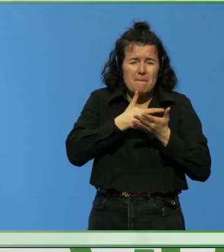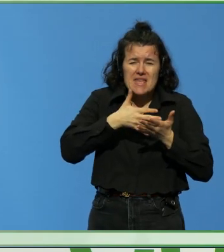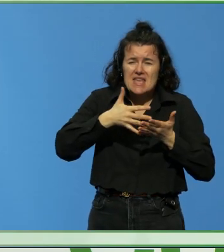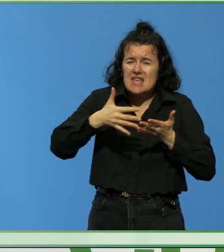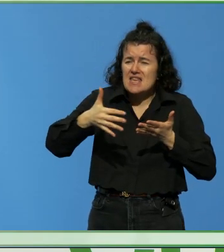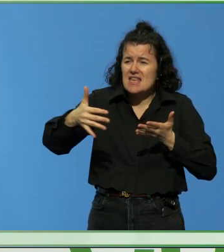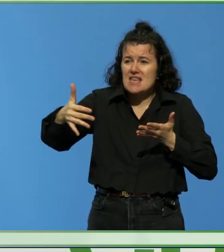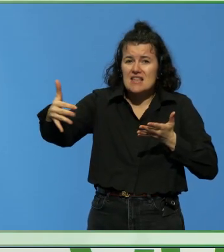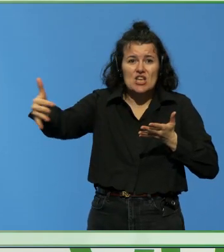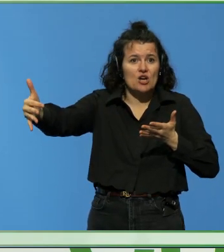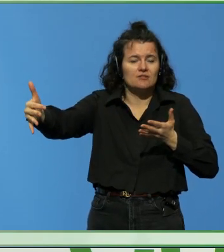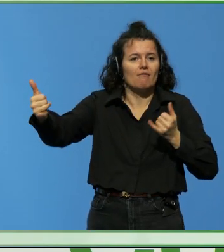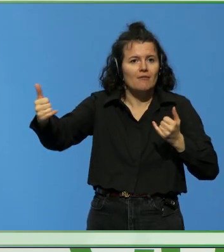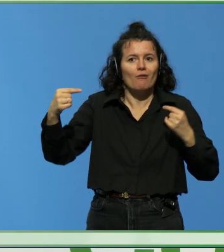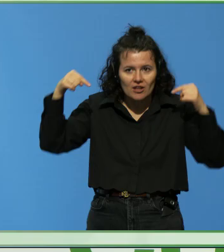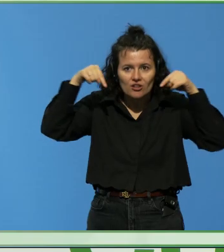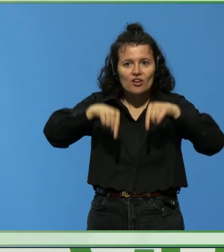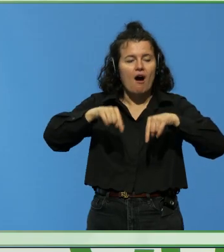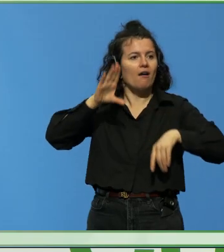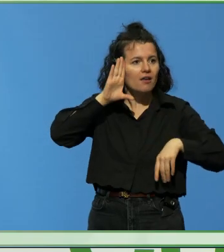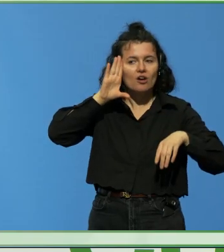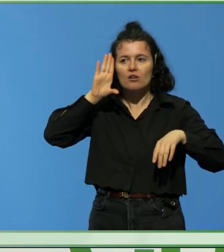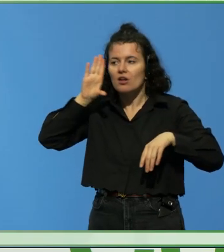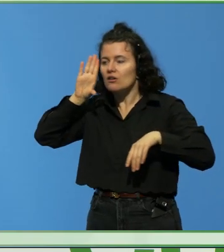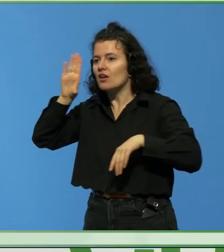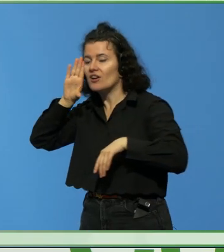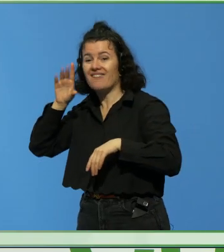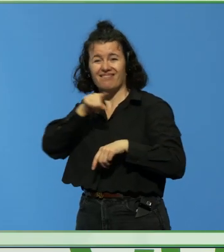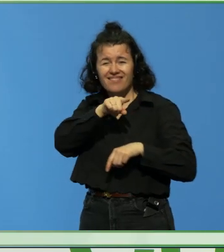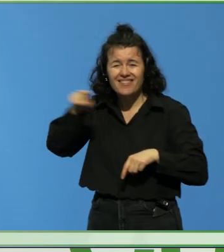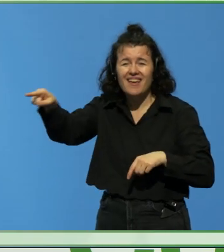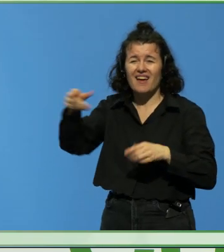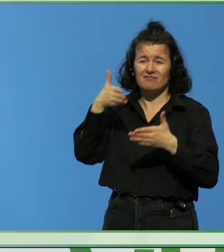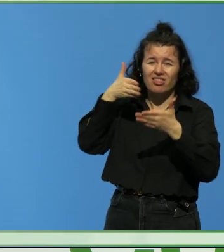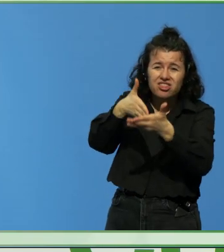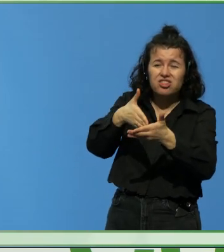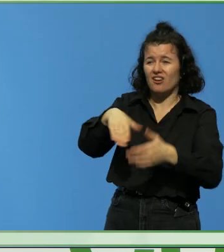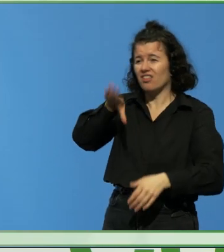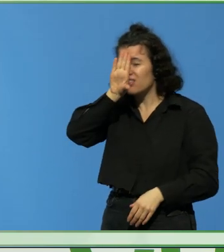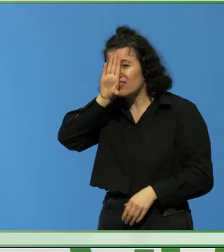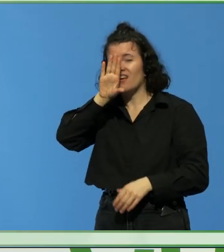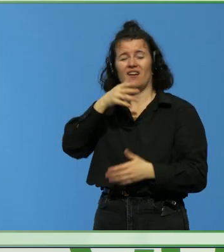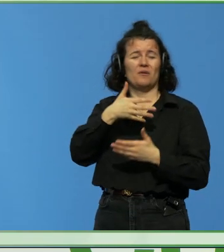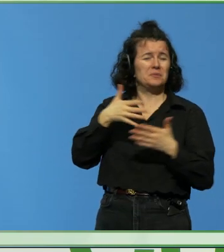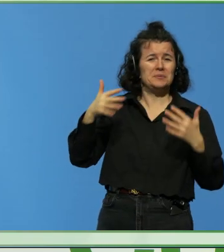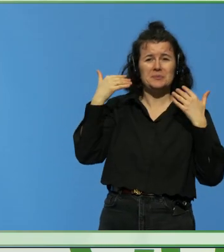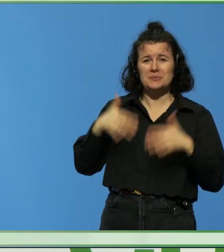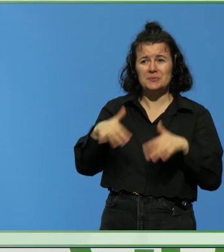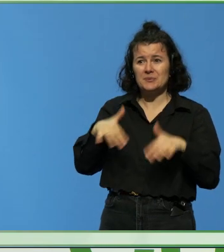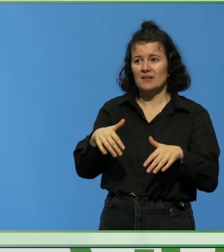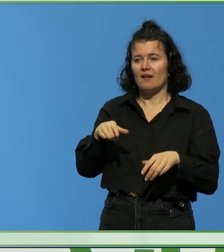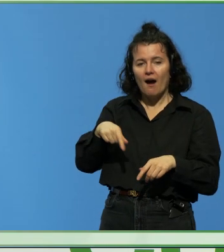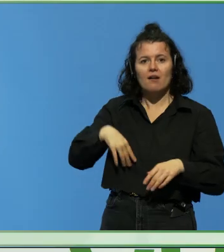facing discrimination, challenges, barriers, and if we go into the disaster-prone